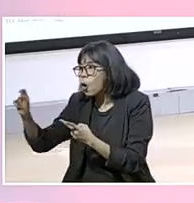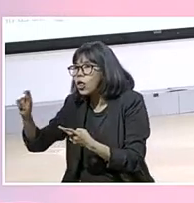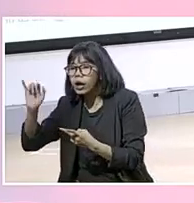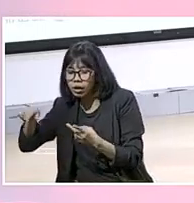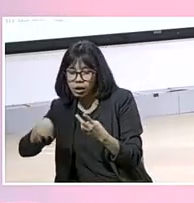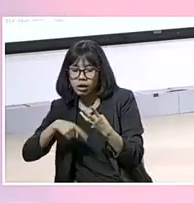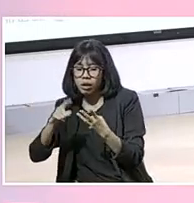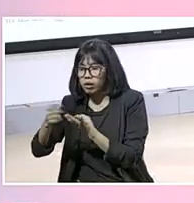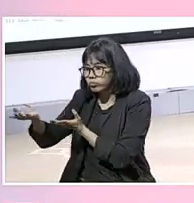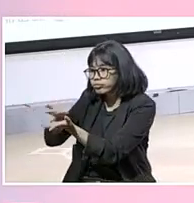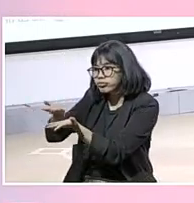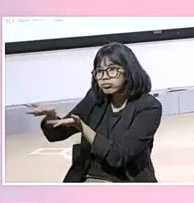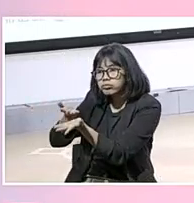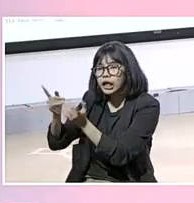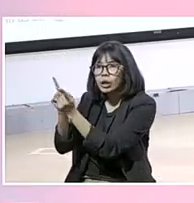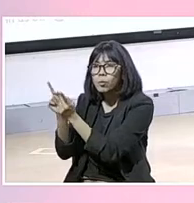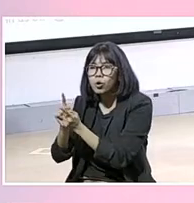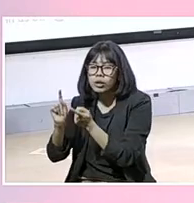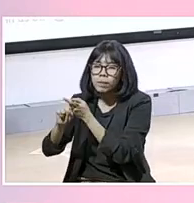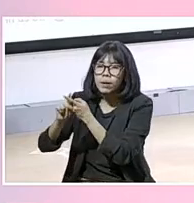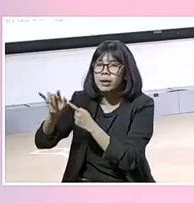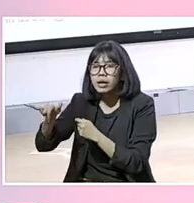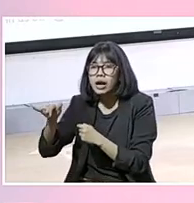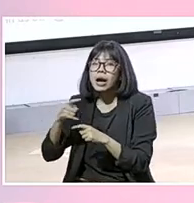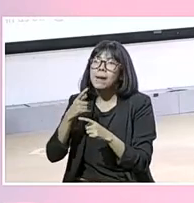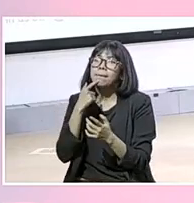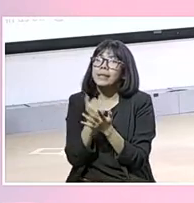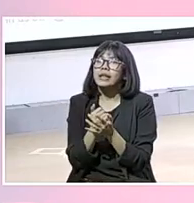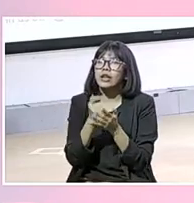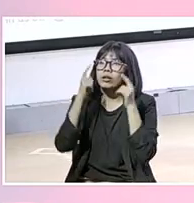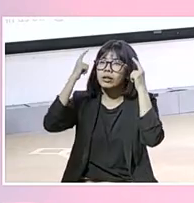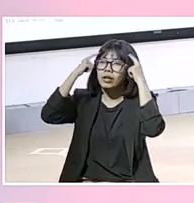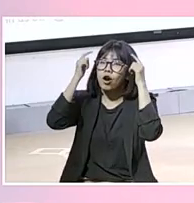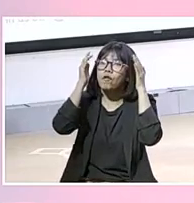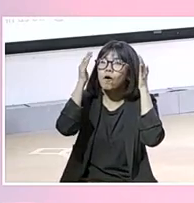well. It was more so about my focus.